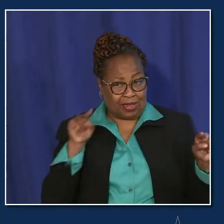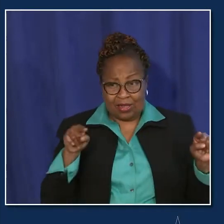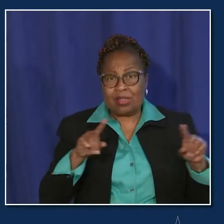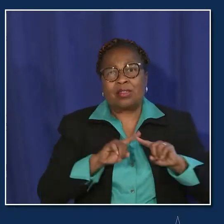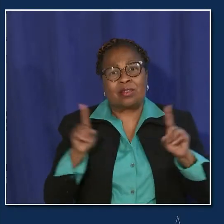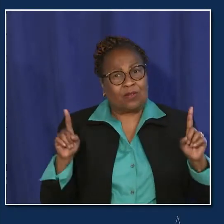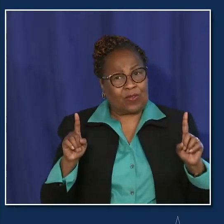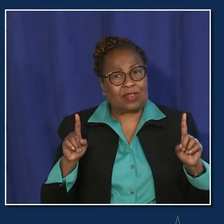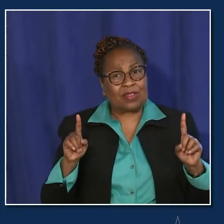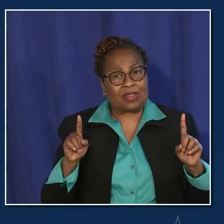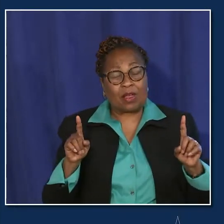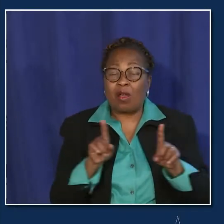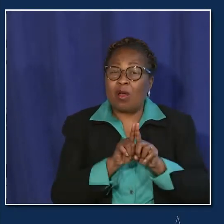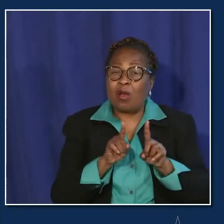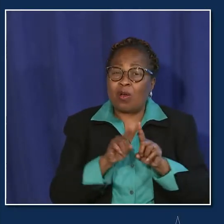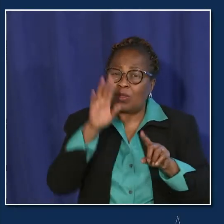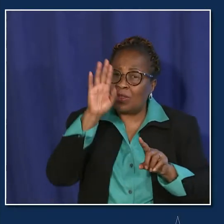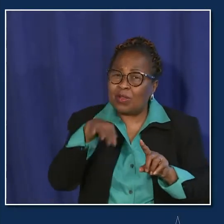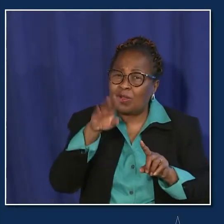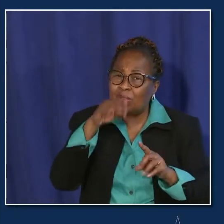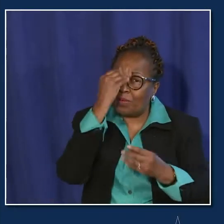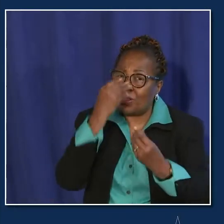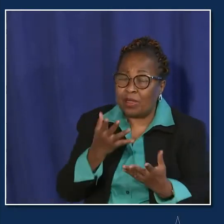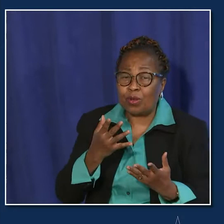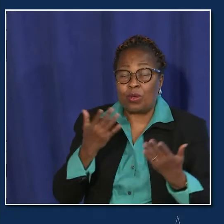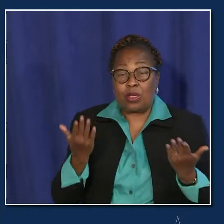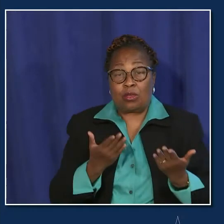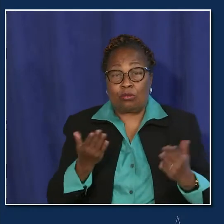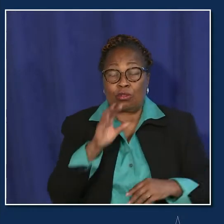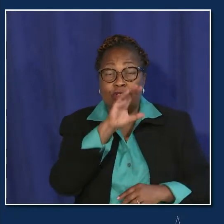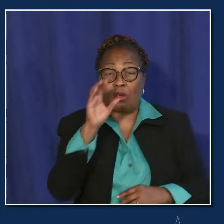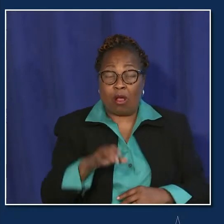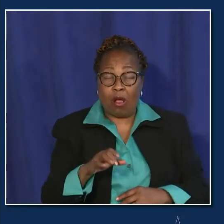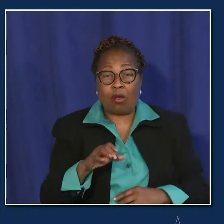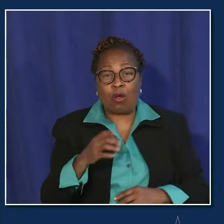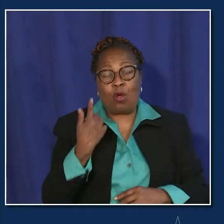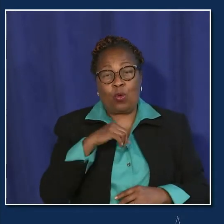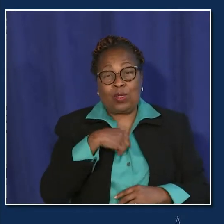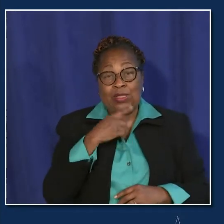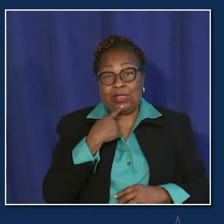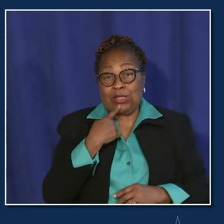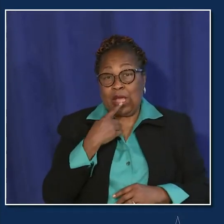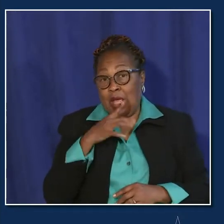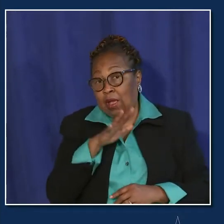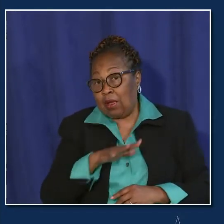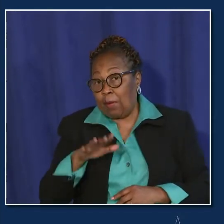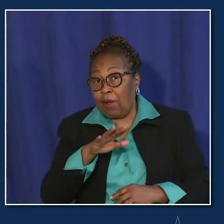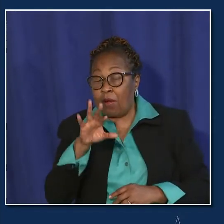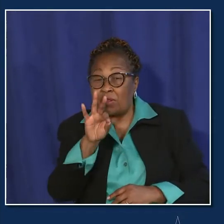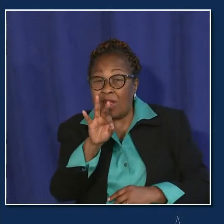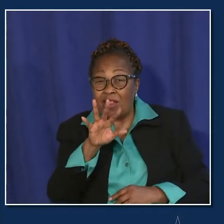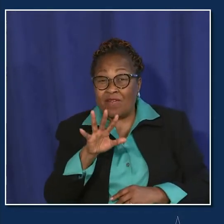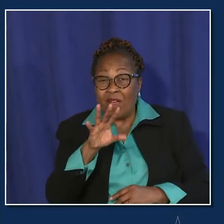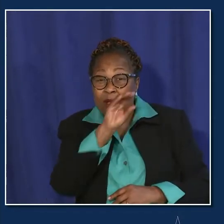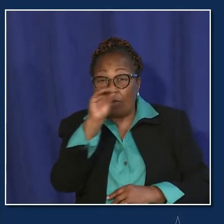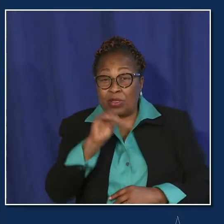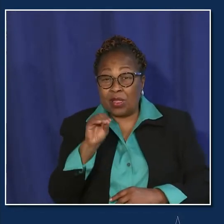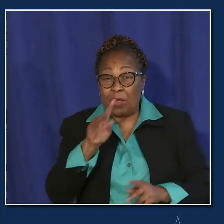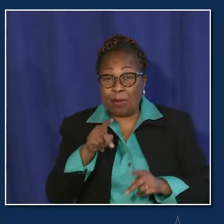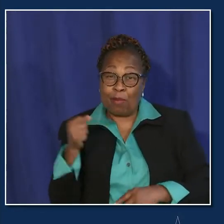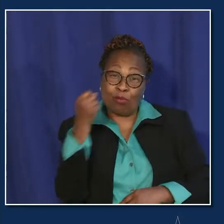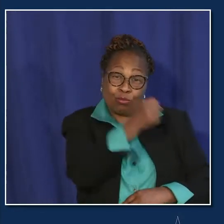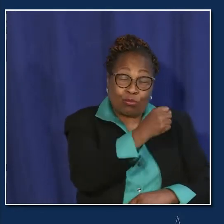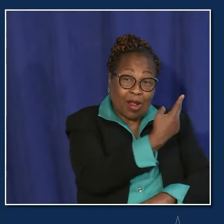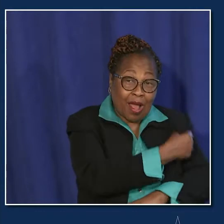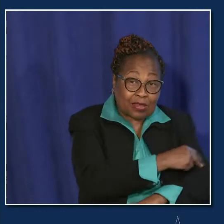this. What we're seeing in Chicago is in excess of 95% of the people hospitalized, and